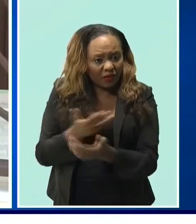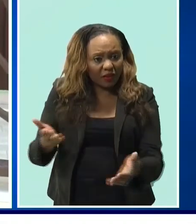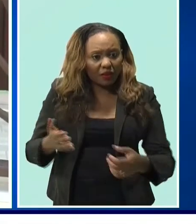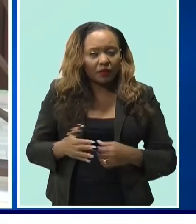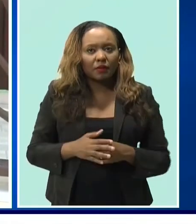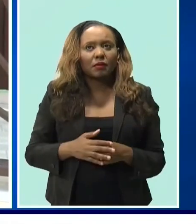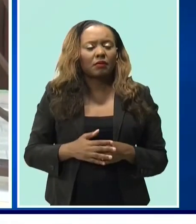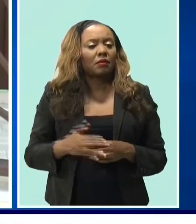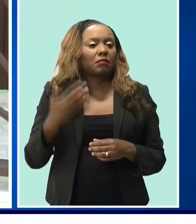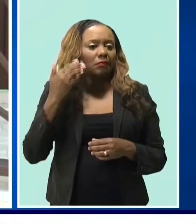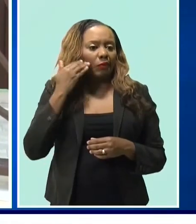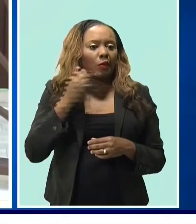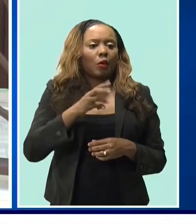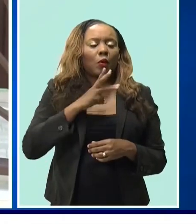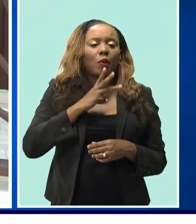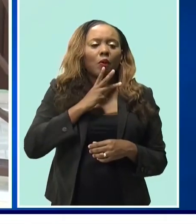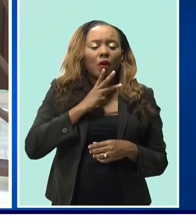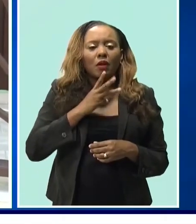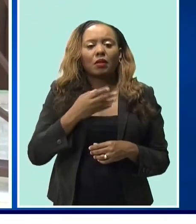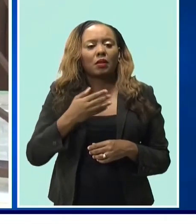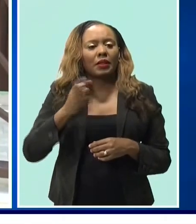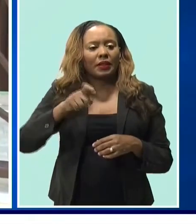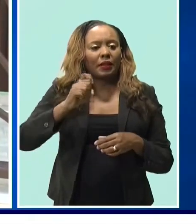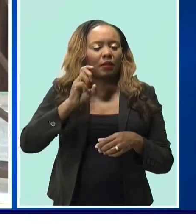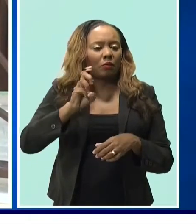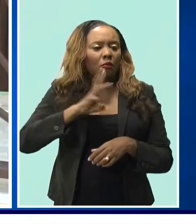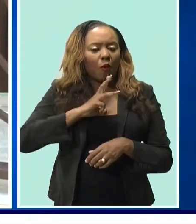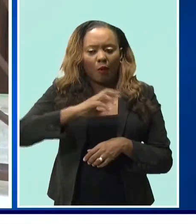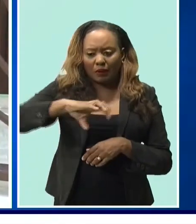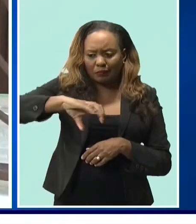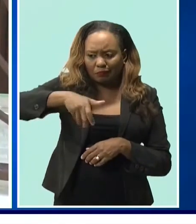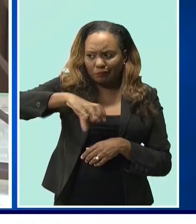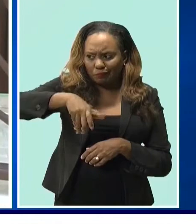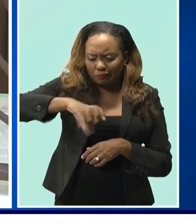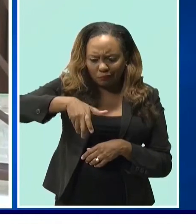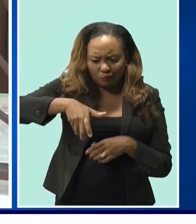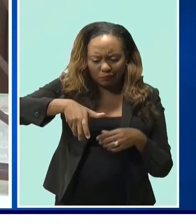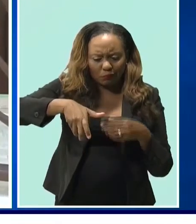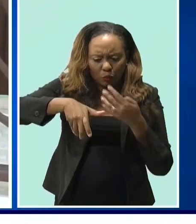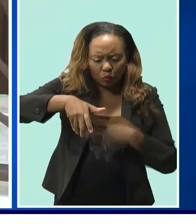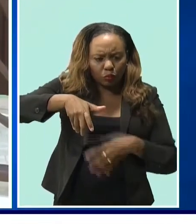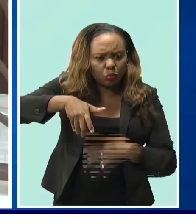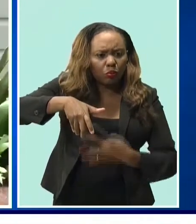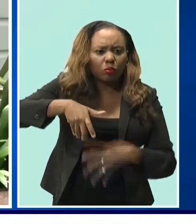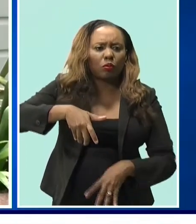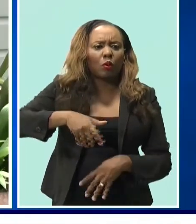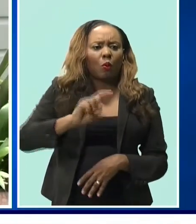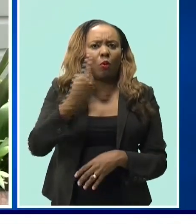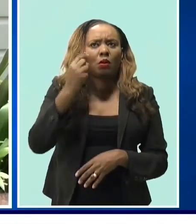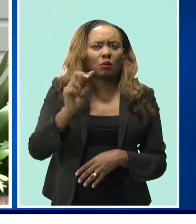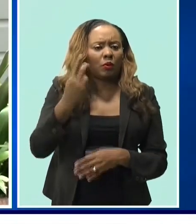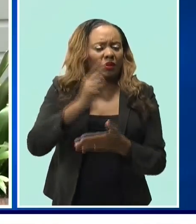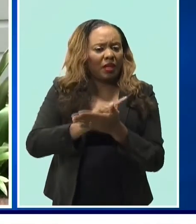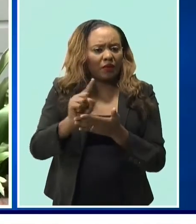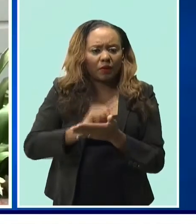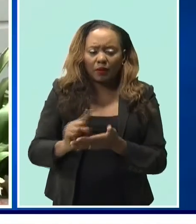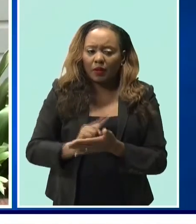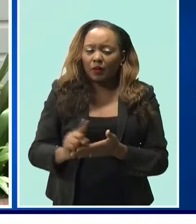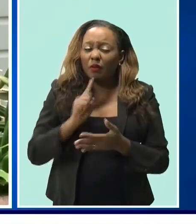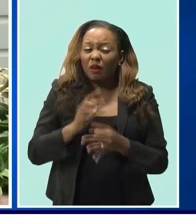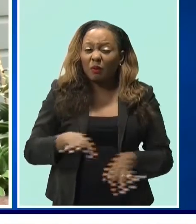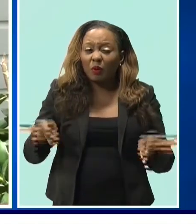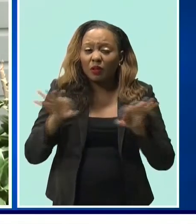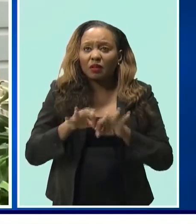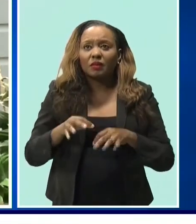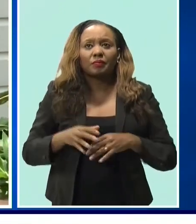really is getting water at the taps. If we could get water at the taps at least once or twice a week, that would really help. What I'm really doing here is try